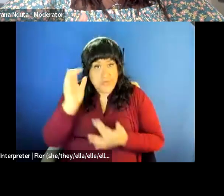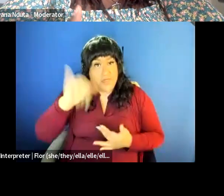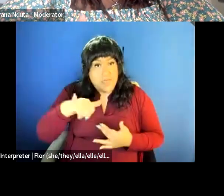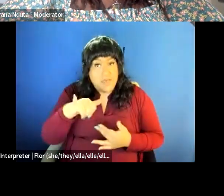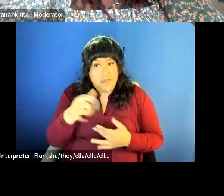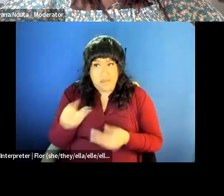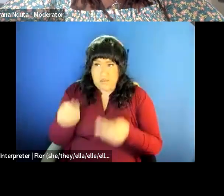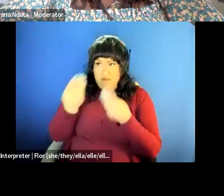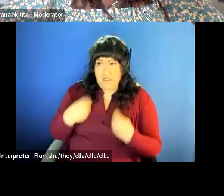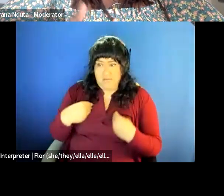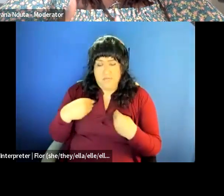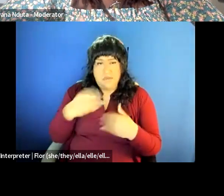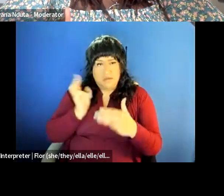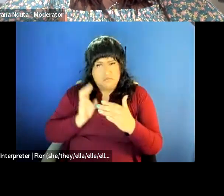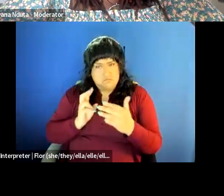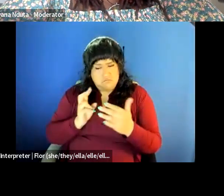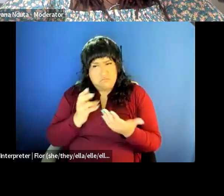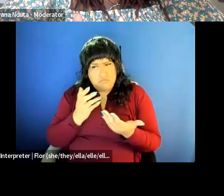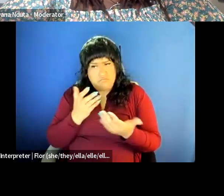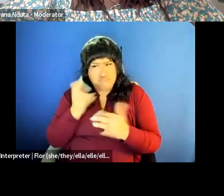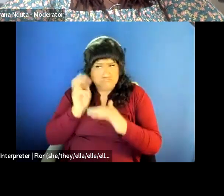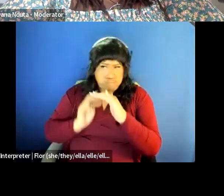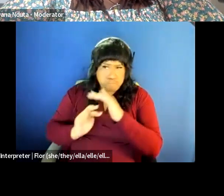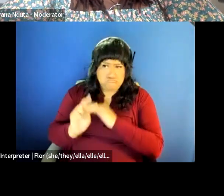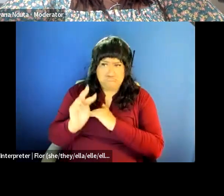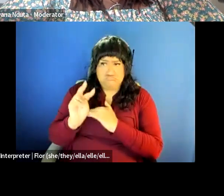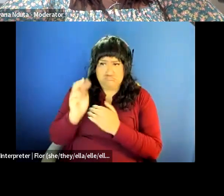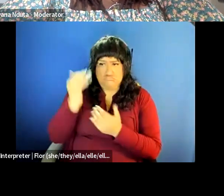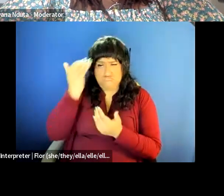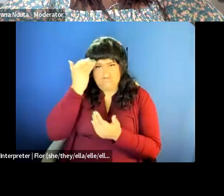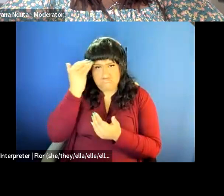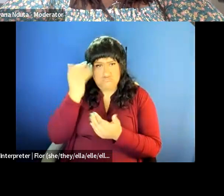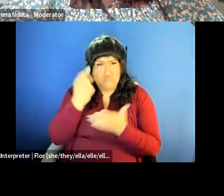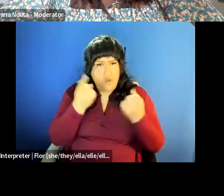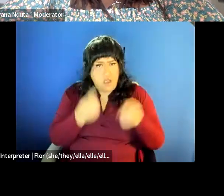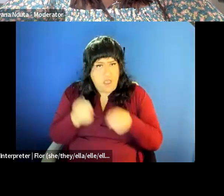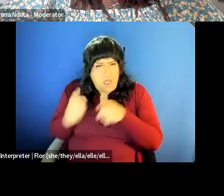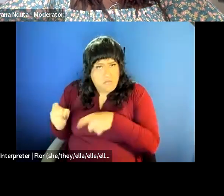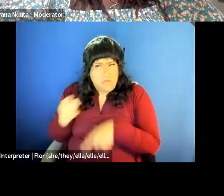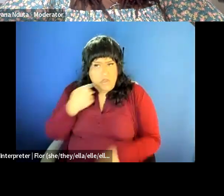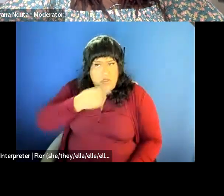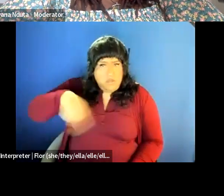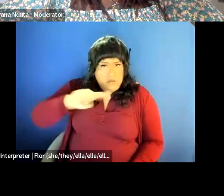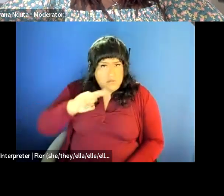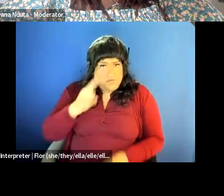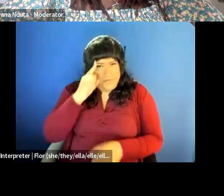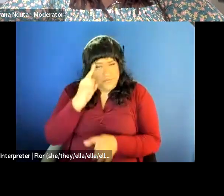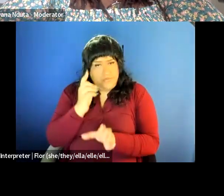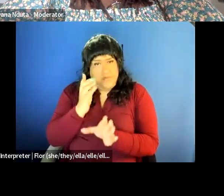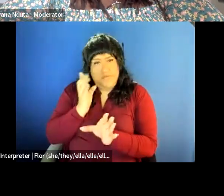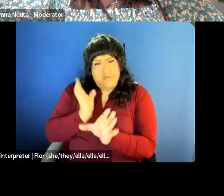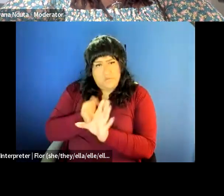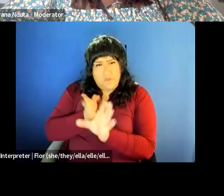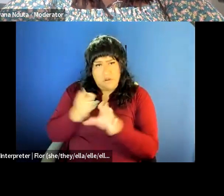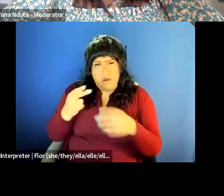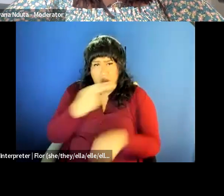even gave me insight on what happens in a lot of these psychiatric hospitals, you know, being there for 16 days